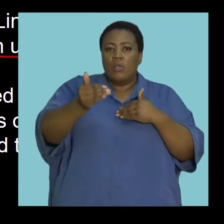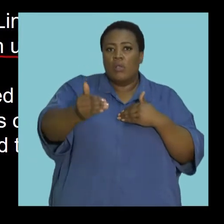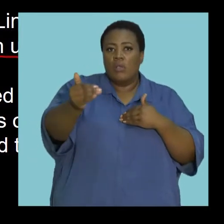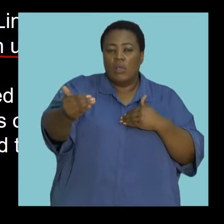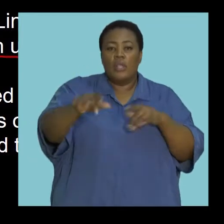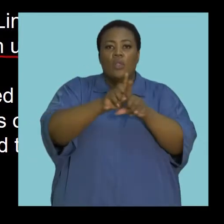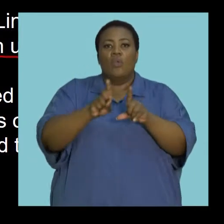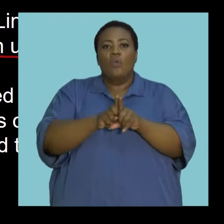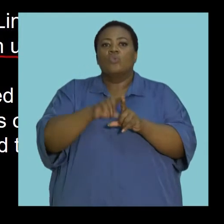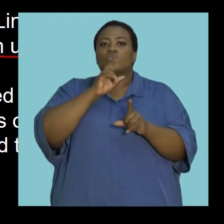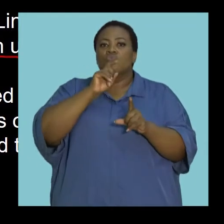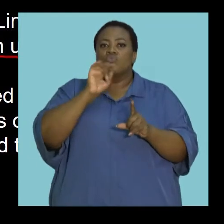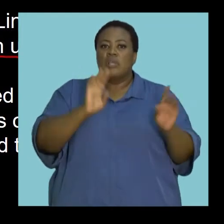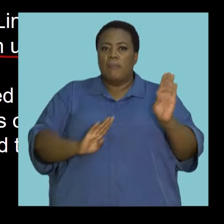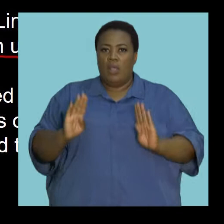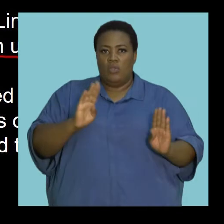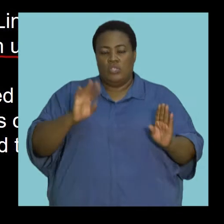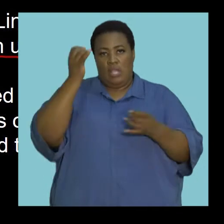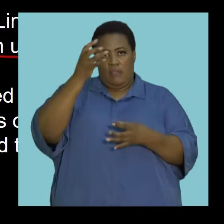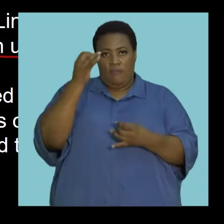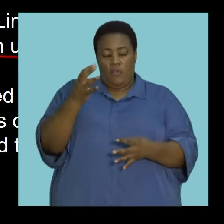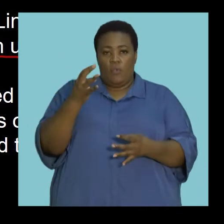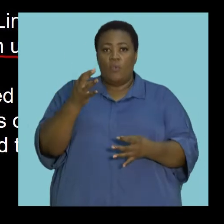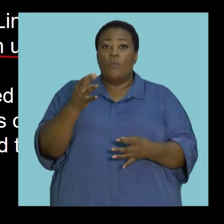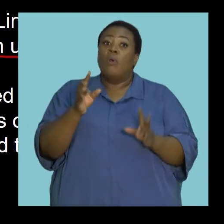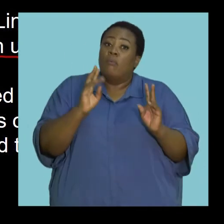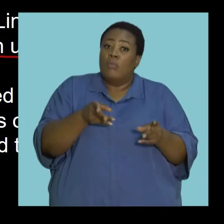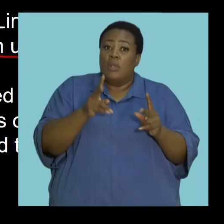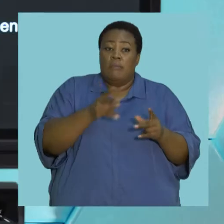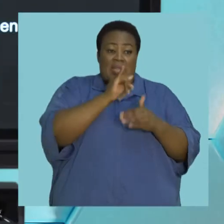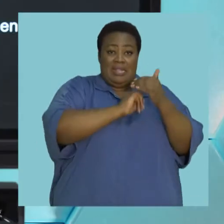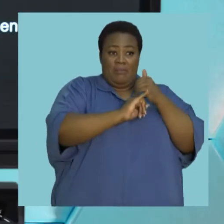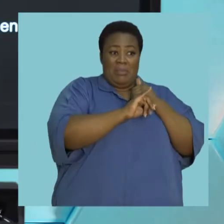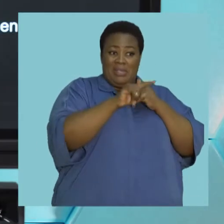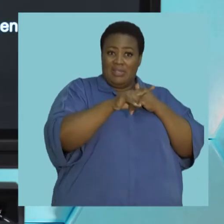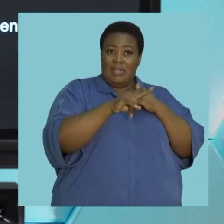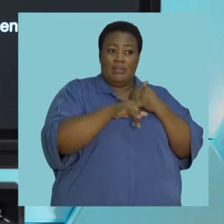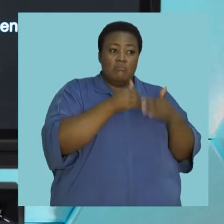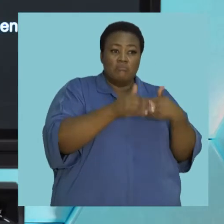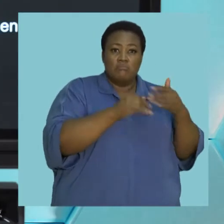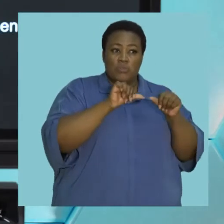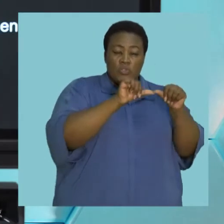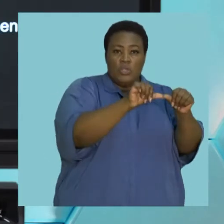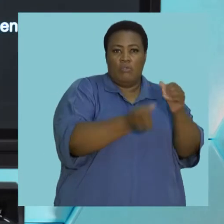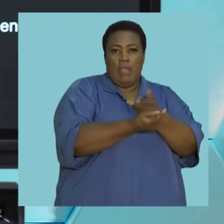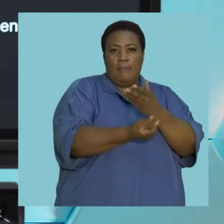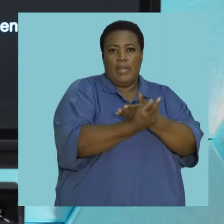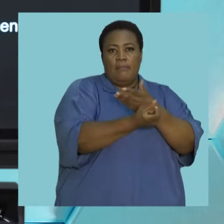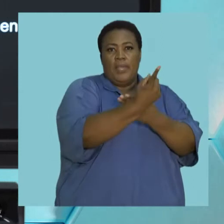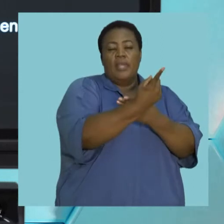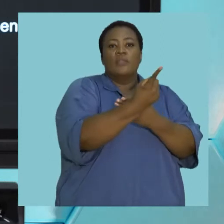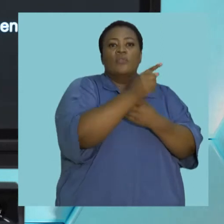for biological data. So as I said, it's often the independent variable which is continuously occurring. We place that